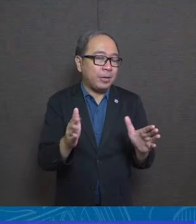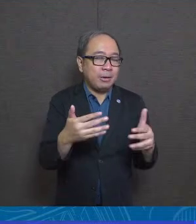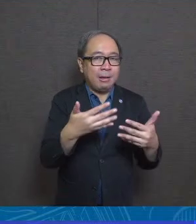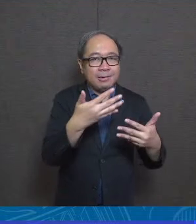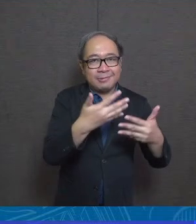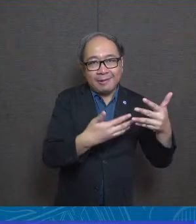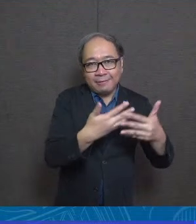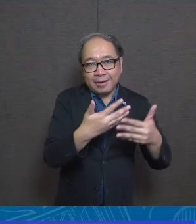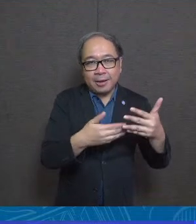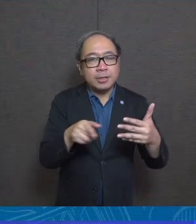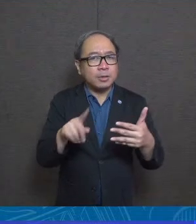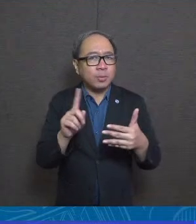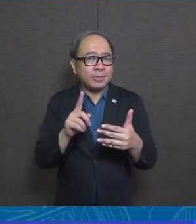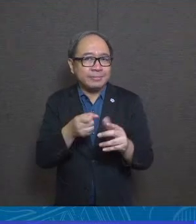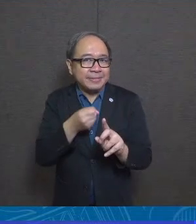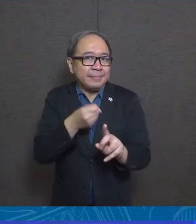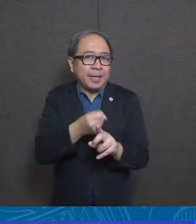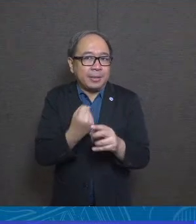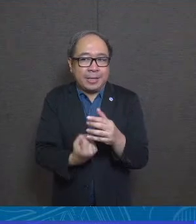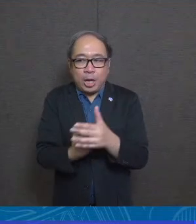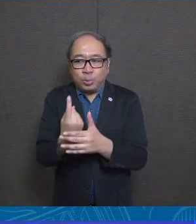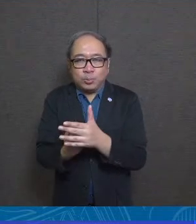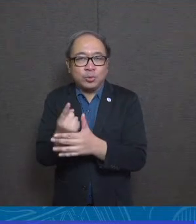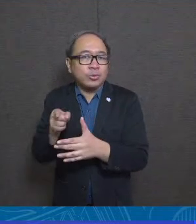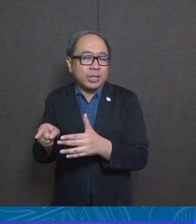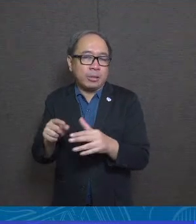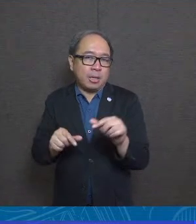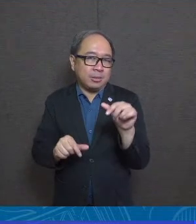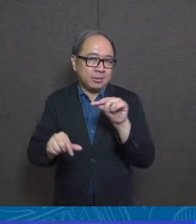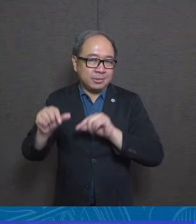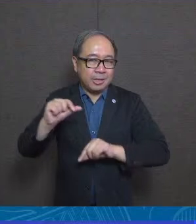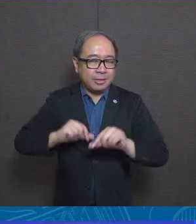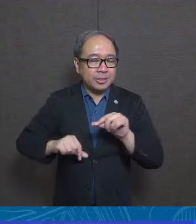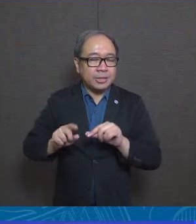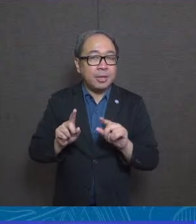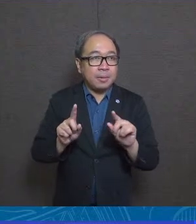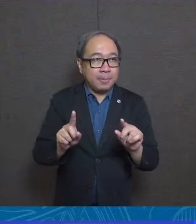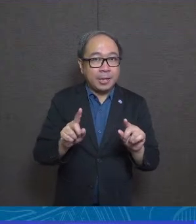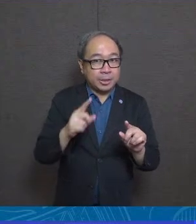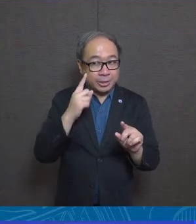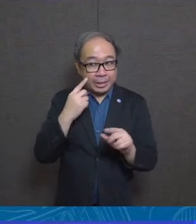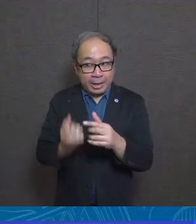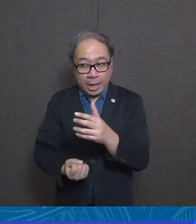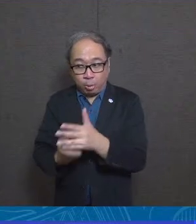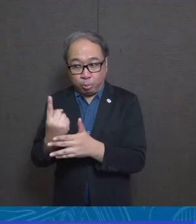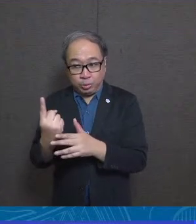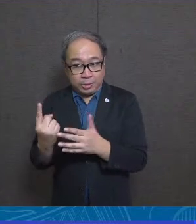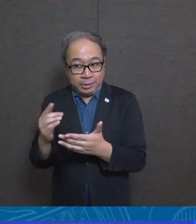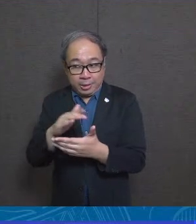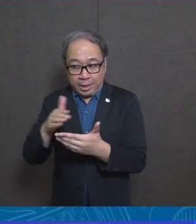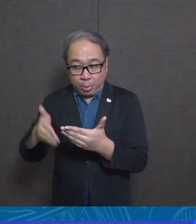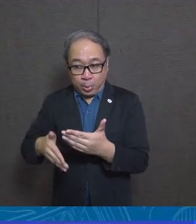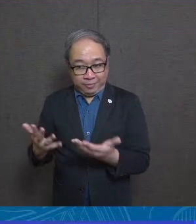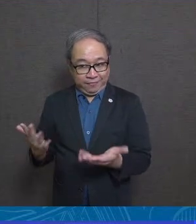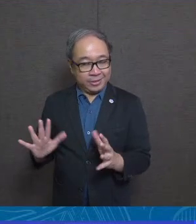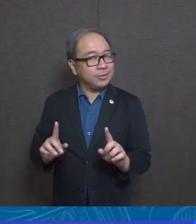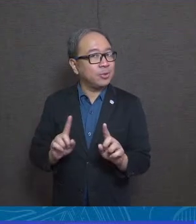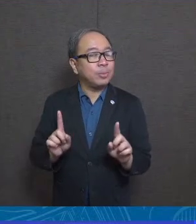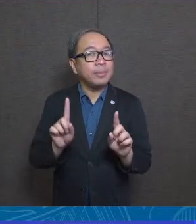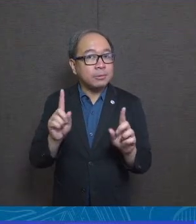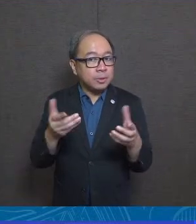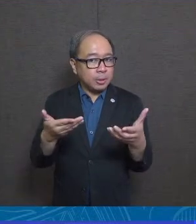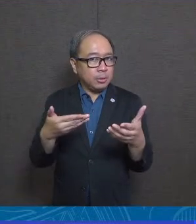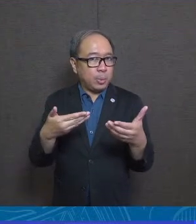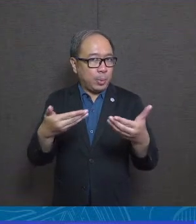the outputs of science. But the definition of open science goes beyond the output and talks about opening the process of